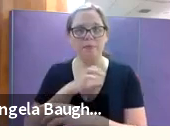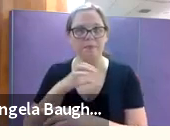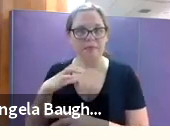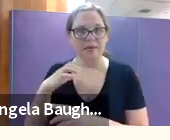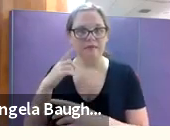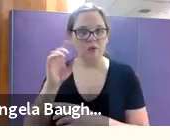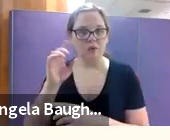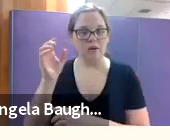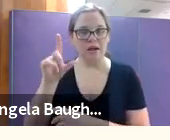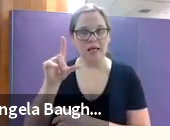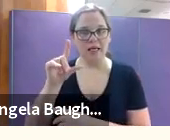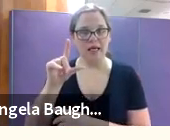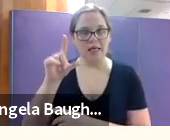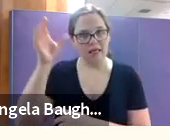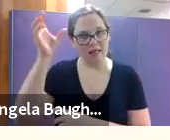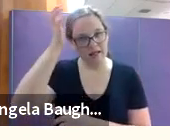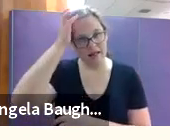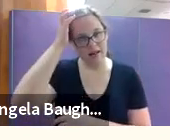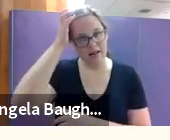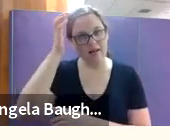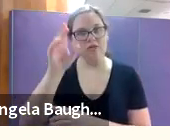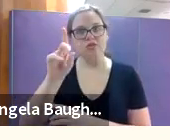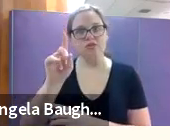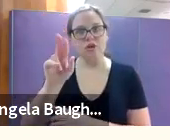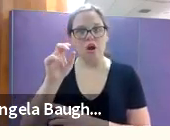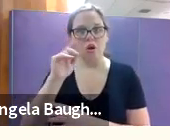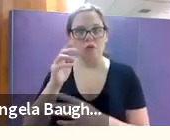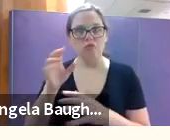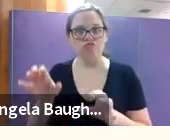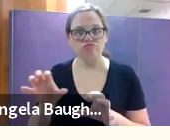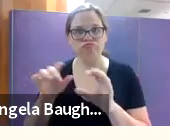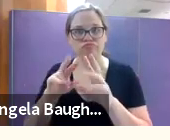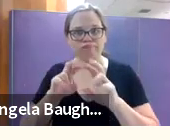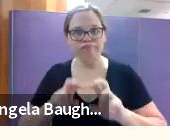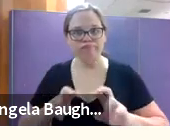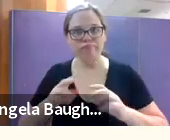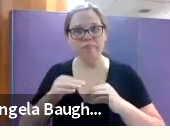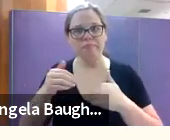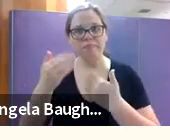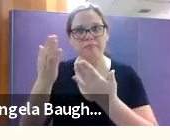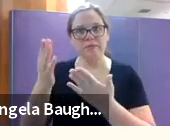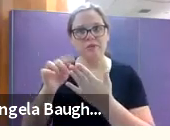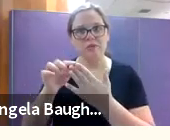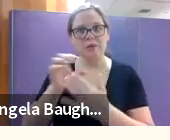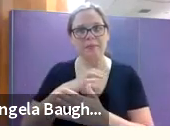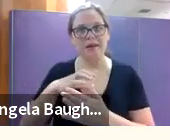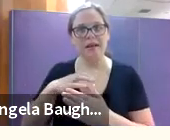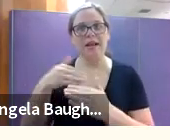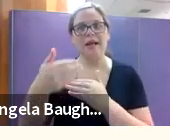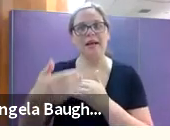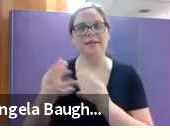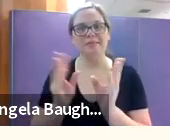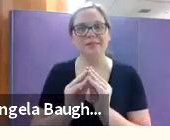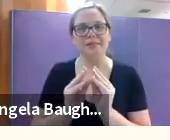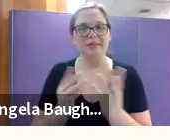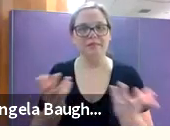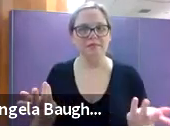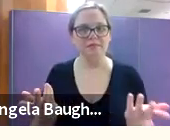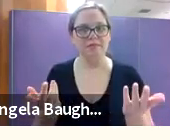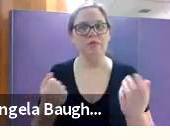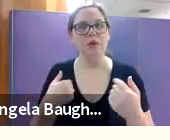That DARS will conduct the analysis and present it to the committee at the next meeting. So I didn't know if there